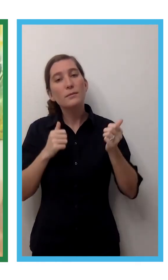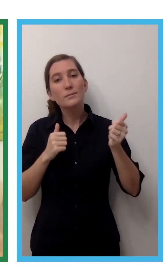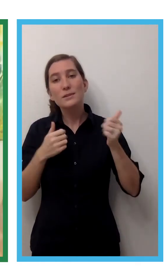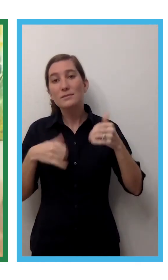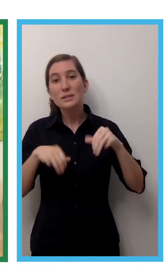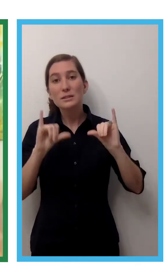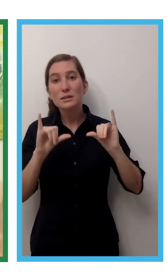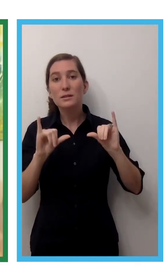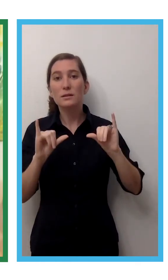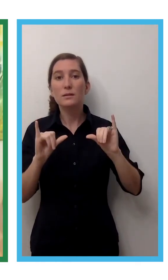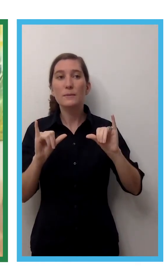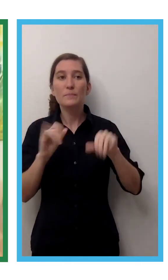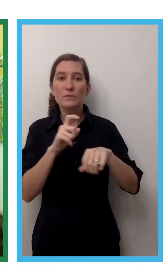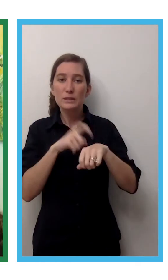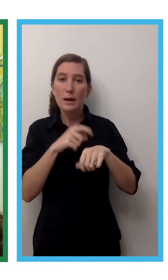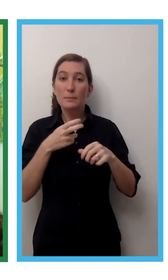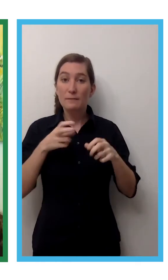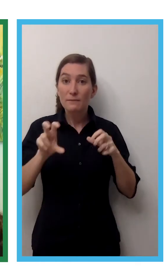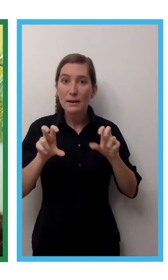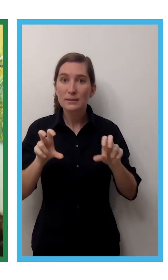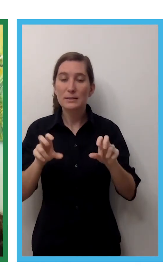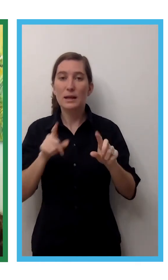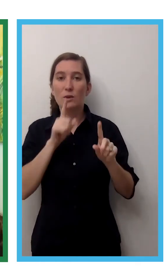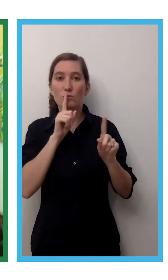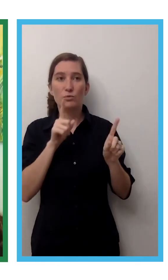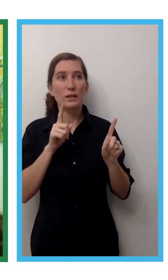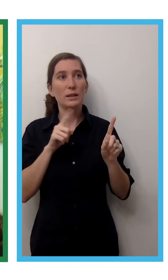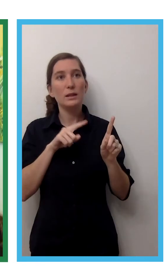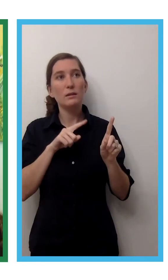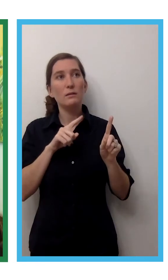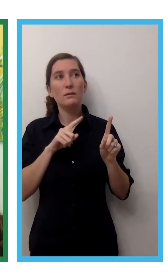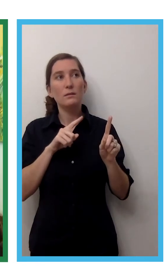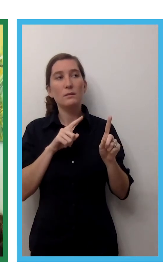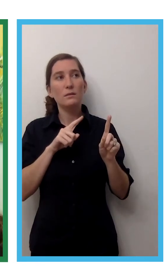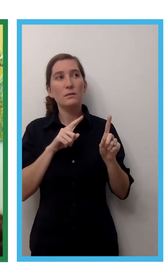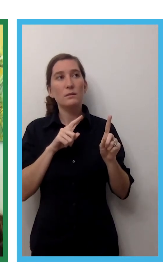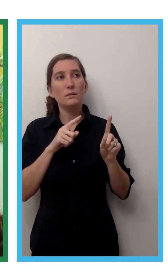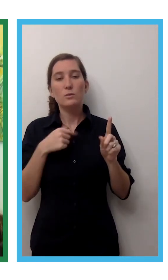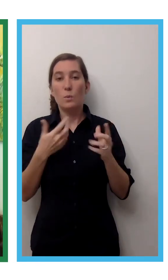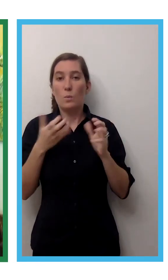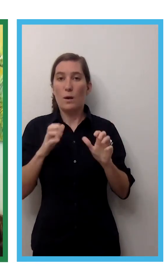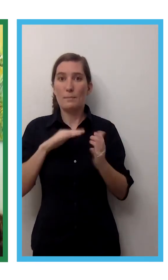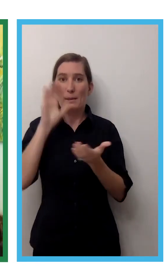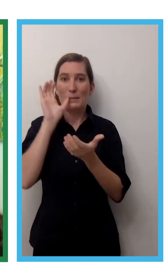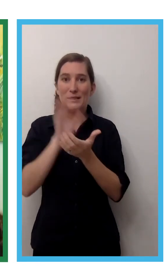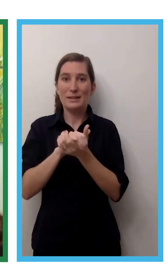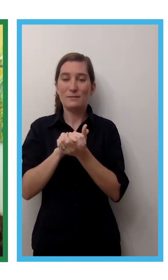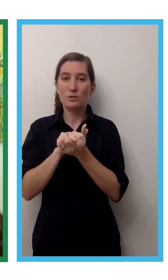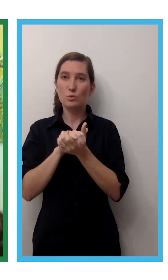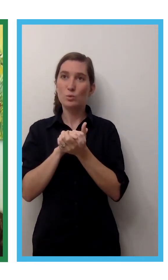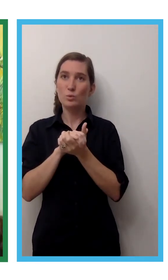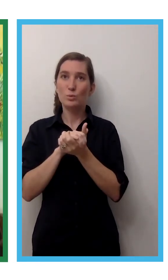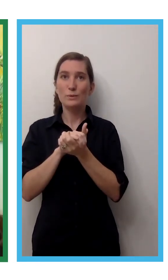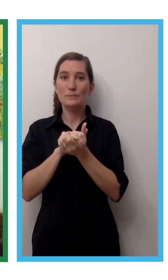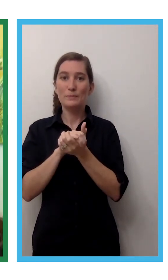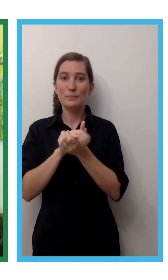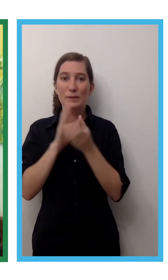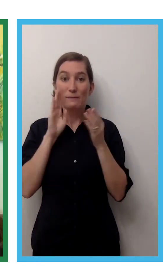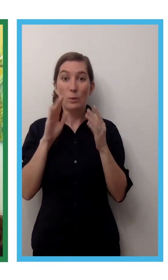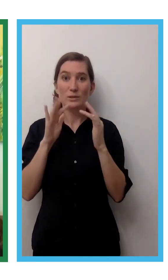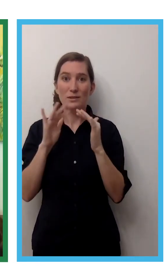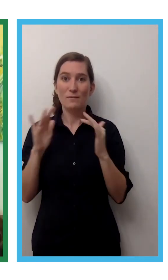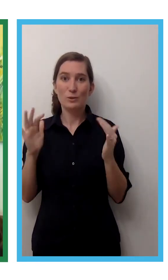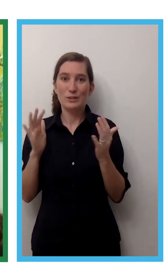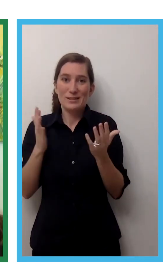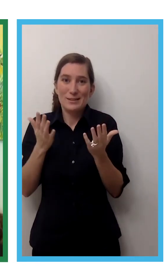forward. So, you know, to their credit, they always stopped and had the conversation, no matter when